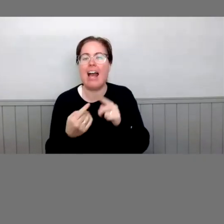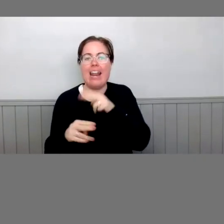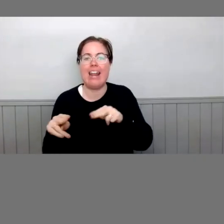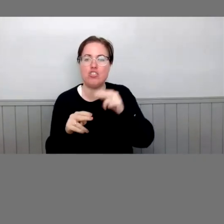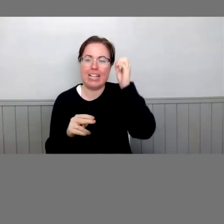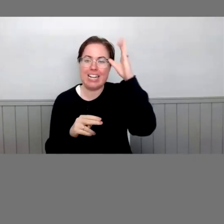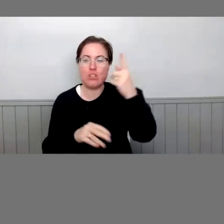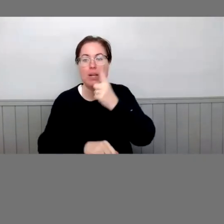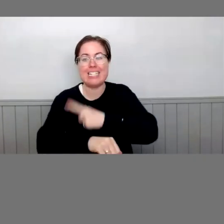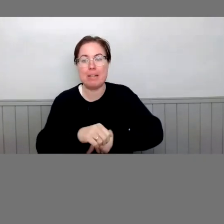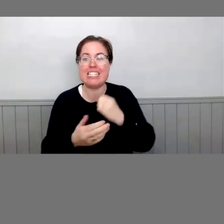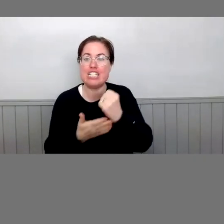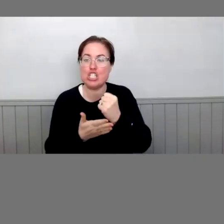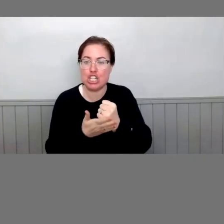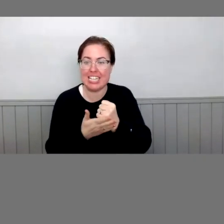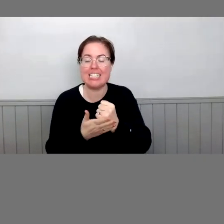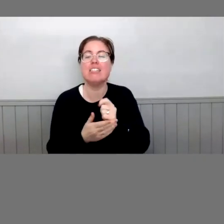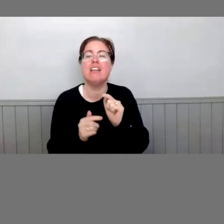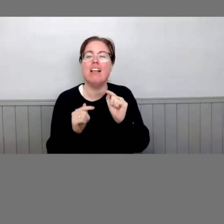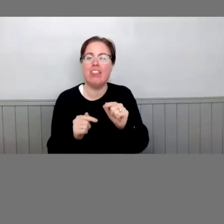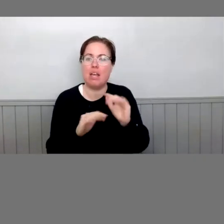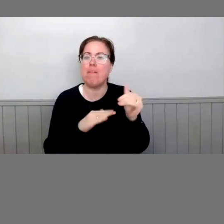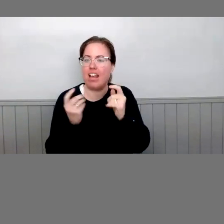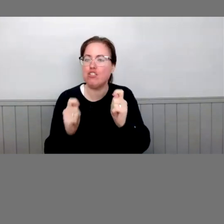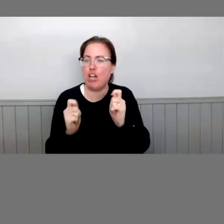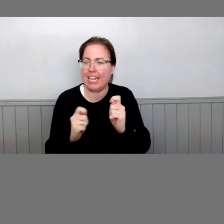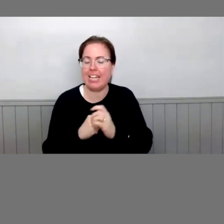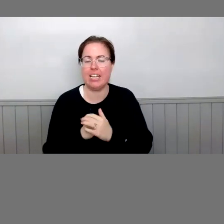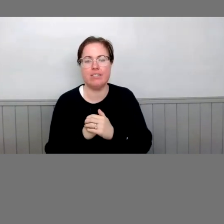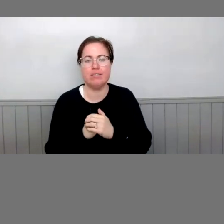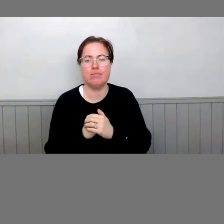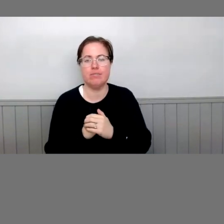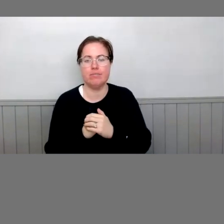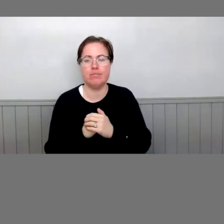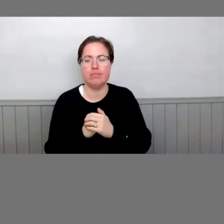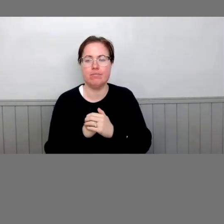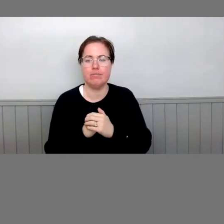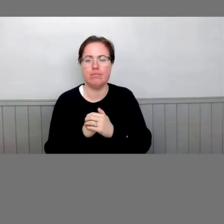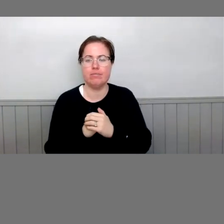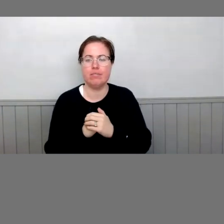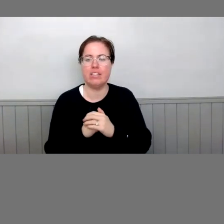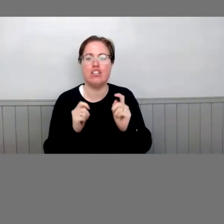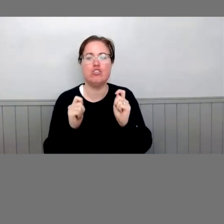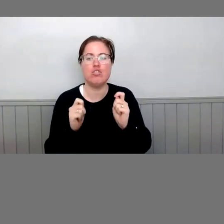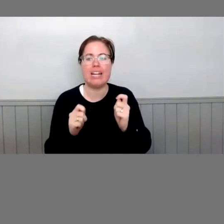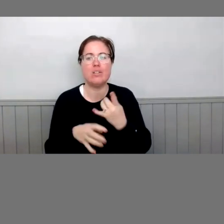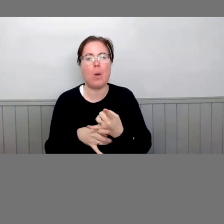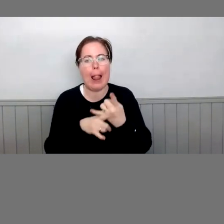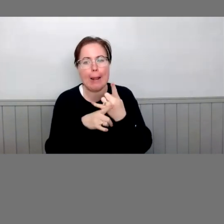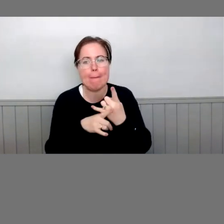Intellectual Disability Studies run training courses for to help with